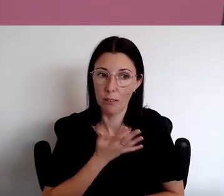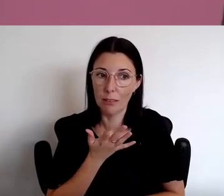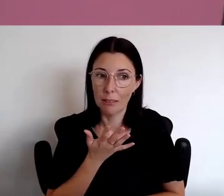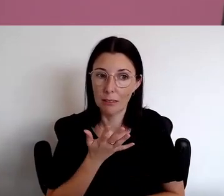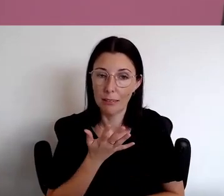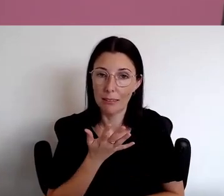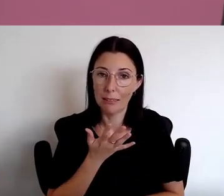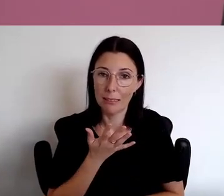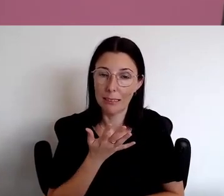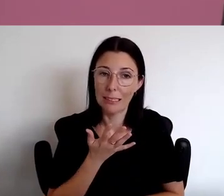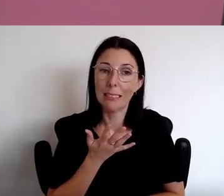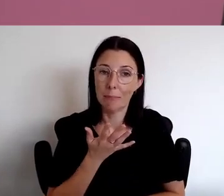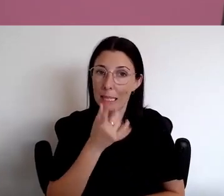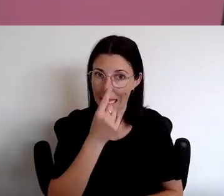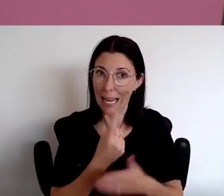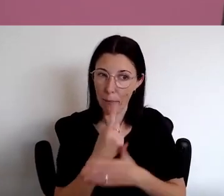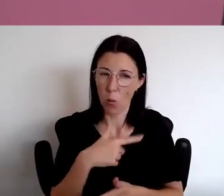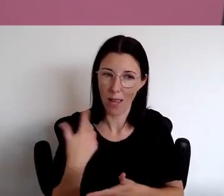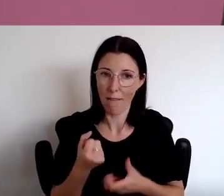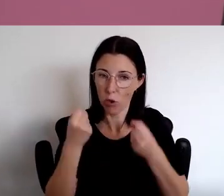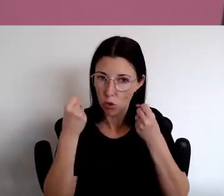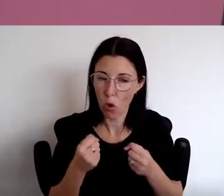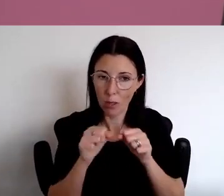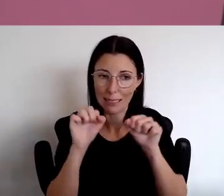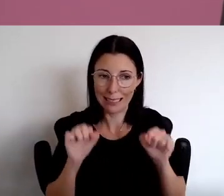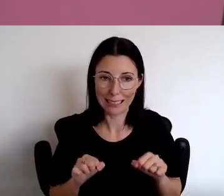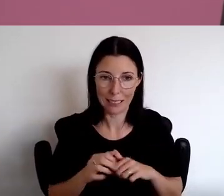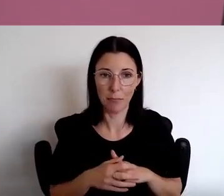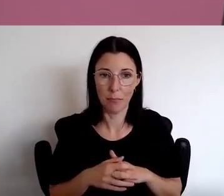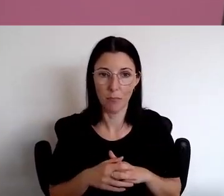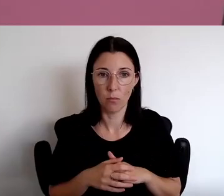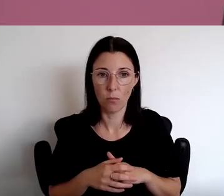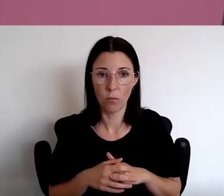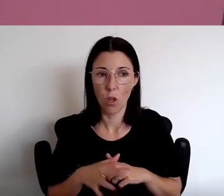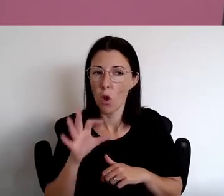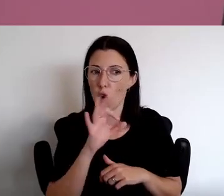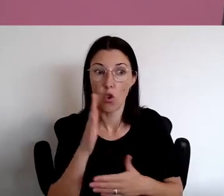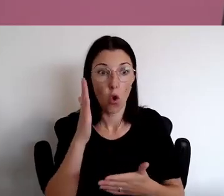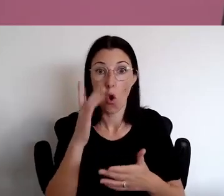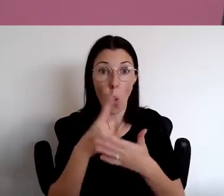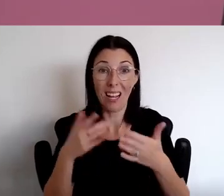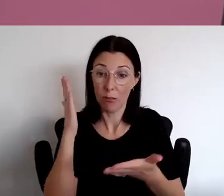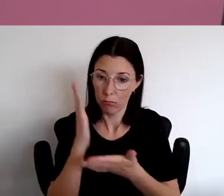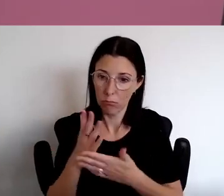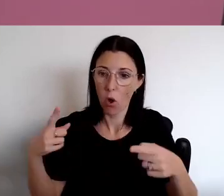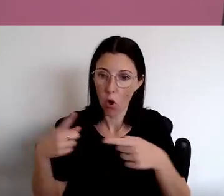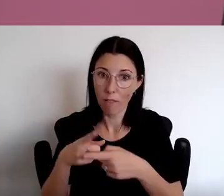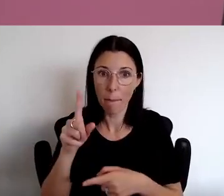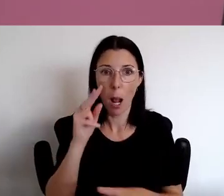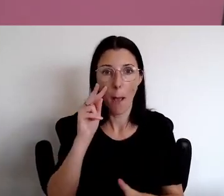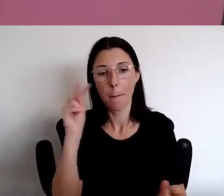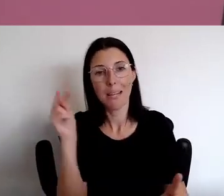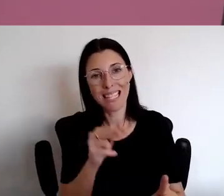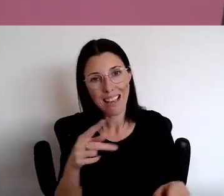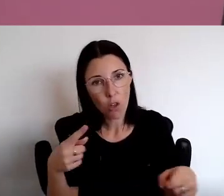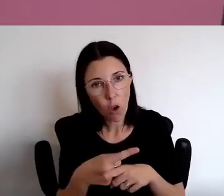system in place, and that's not just actual conflicts, that's perceived conflicts, potential conflicts. Make sure you